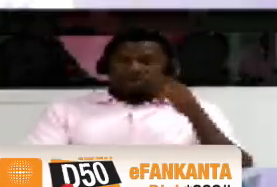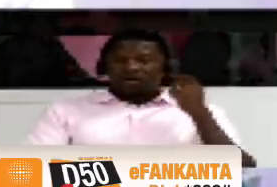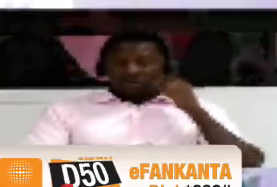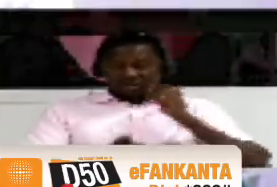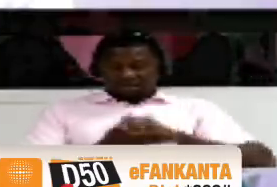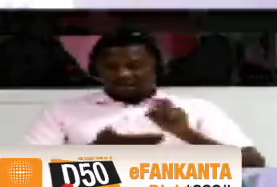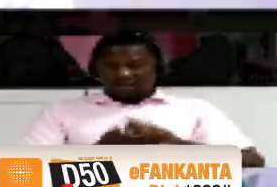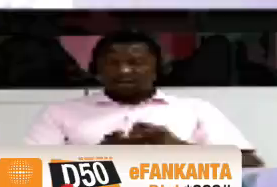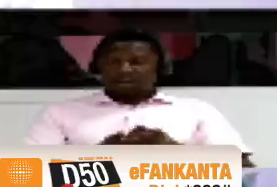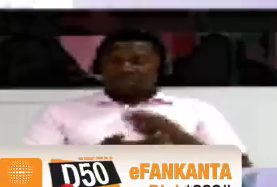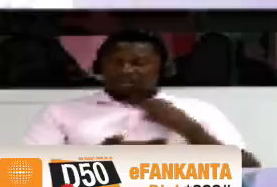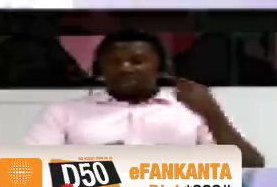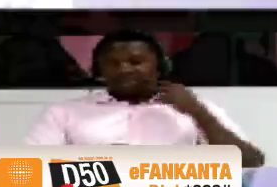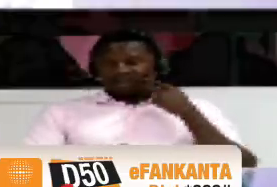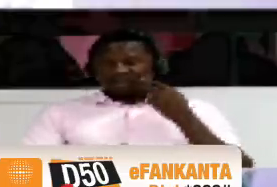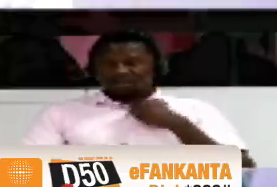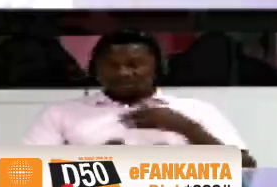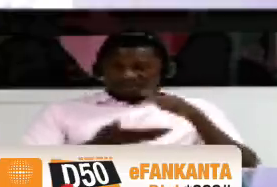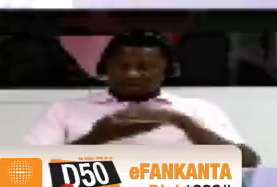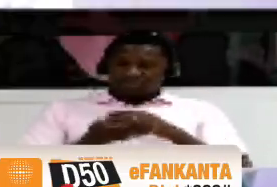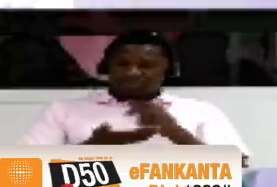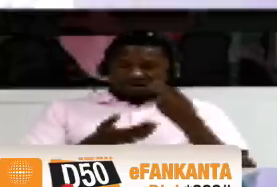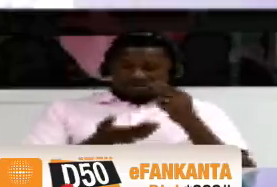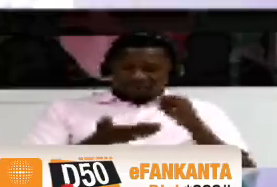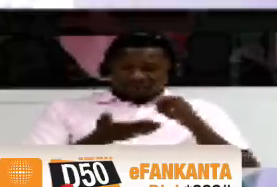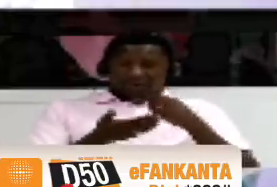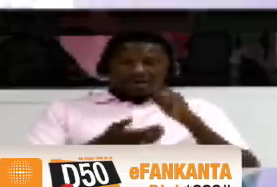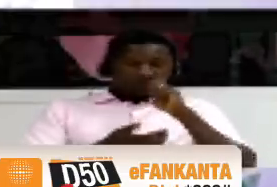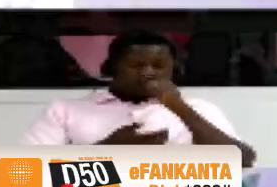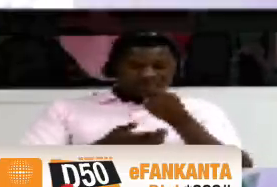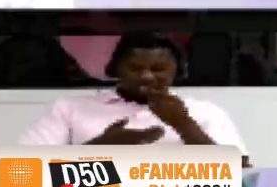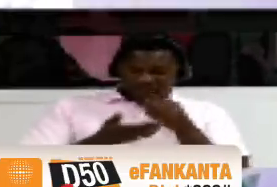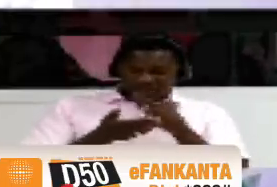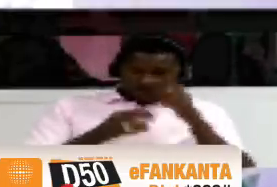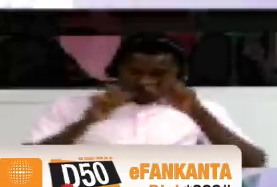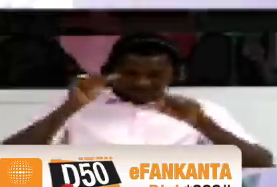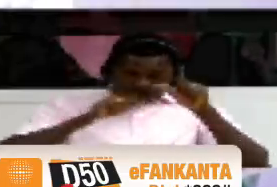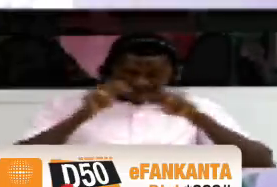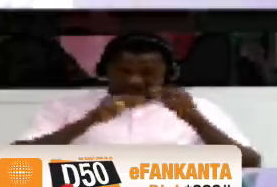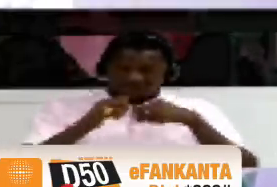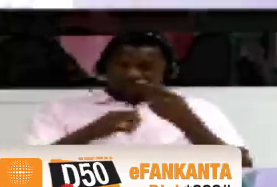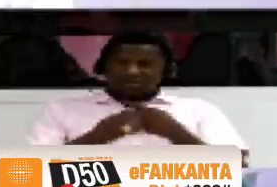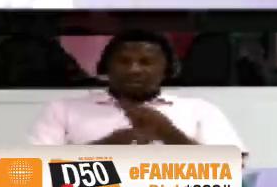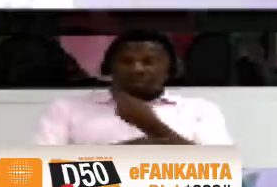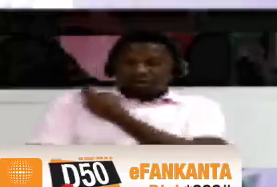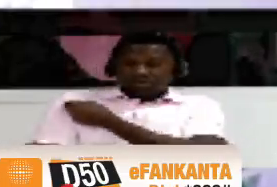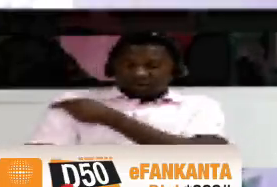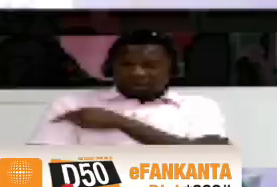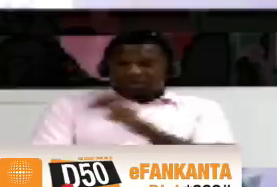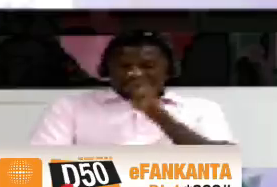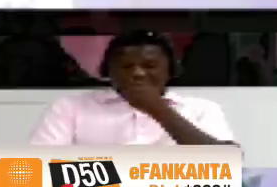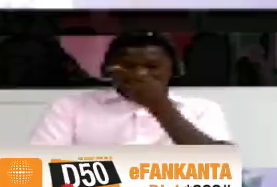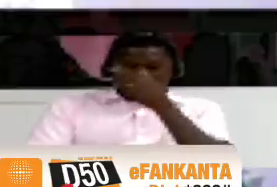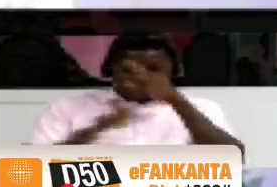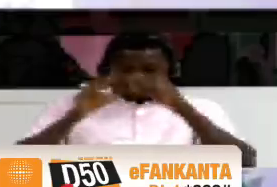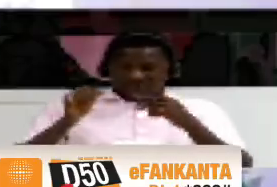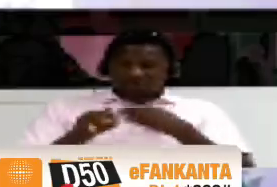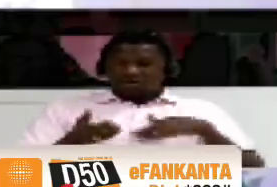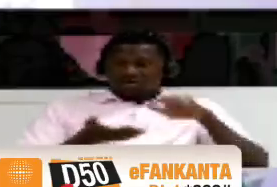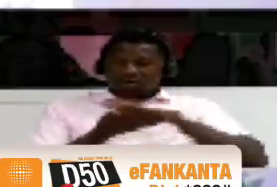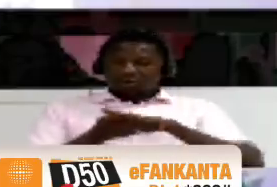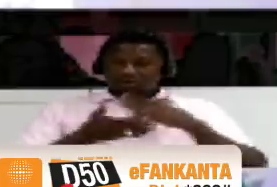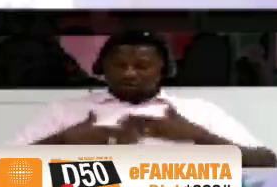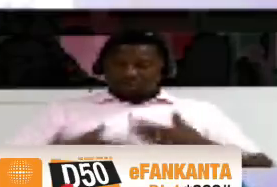on this day carried out a post-mortem examination within the mortuary of this institution on the body of Ibrahim